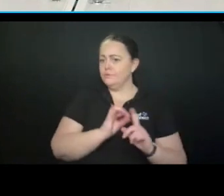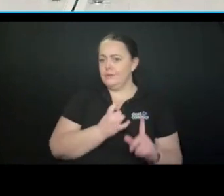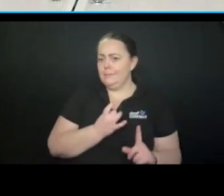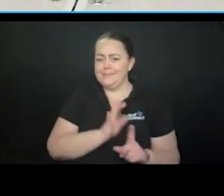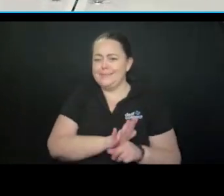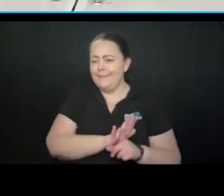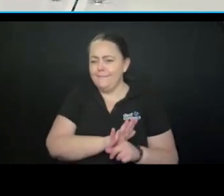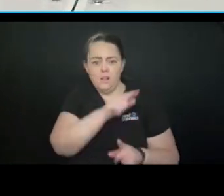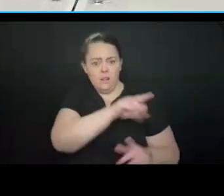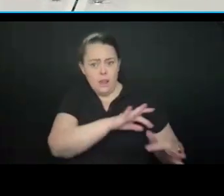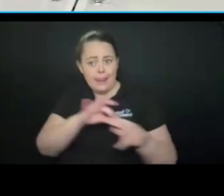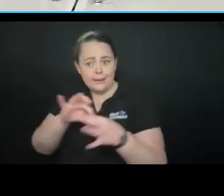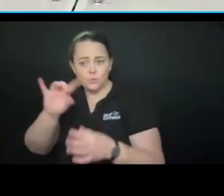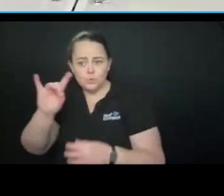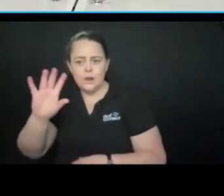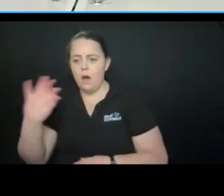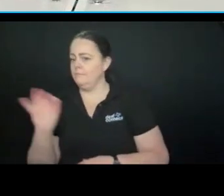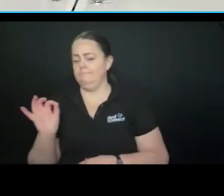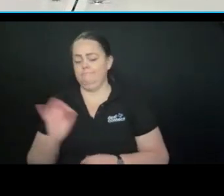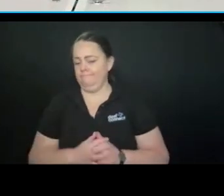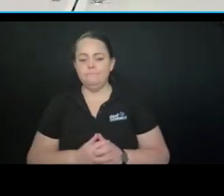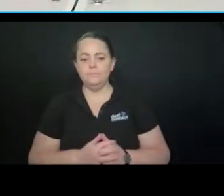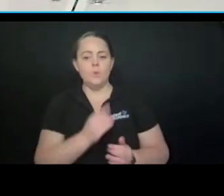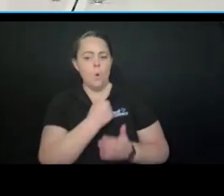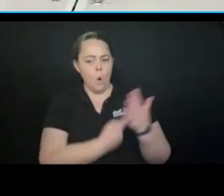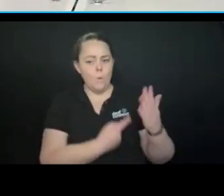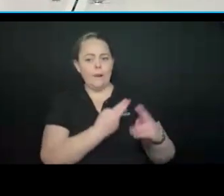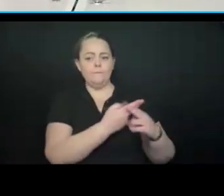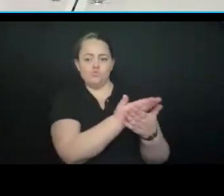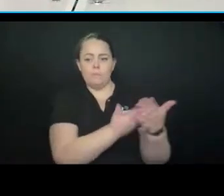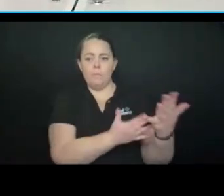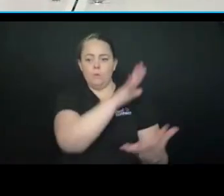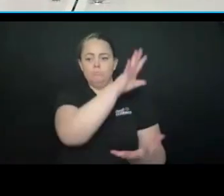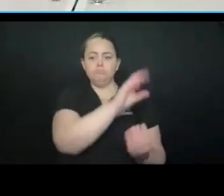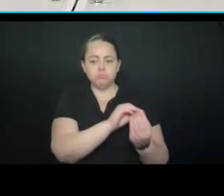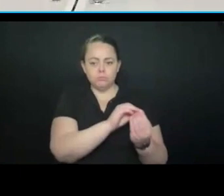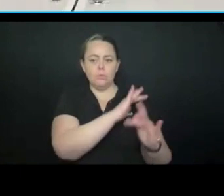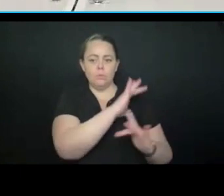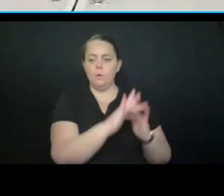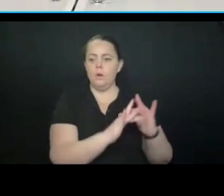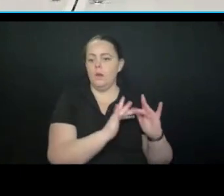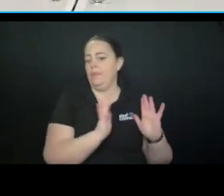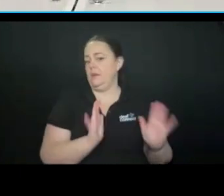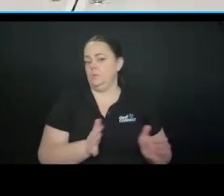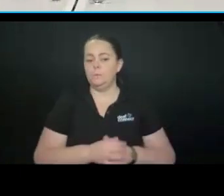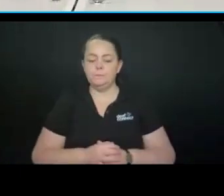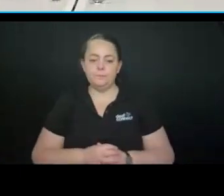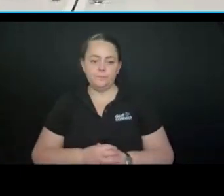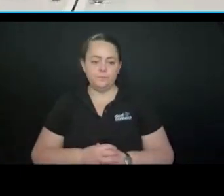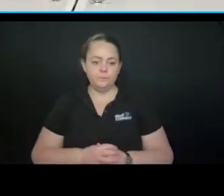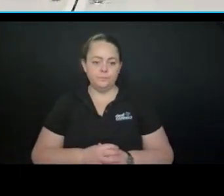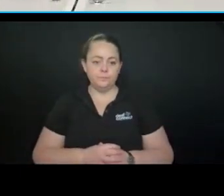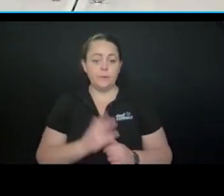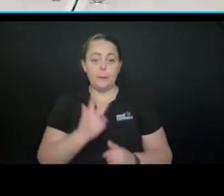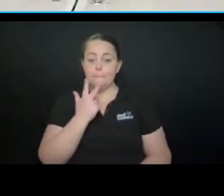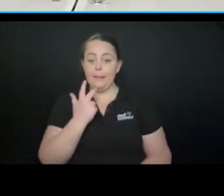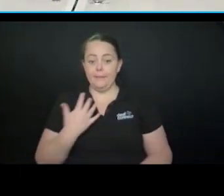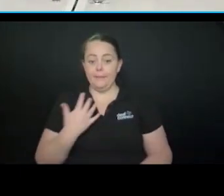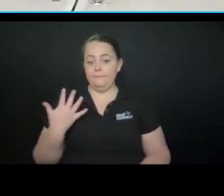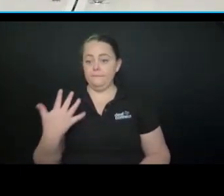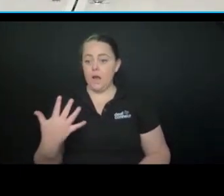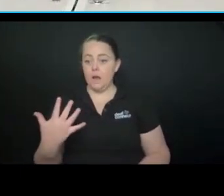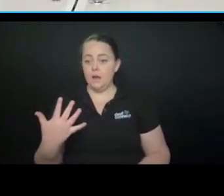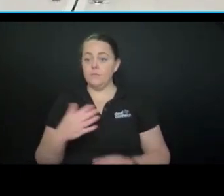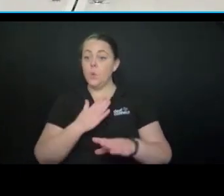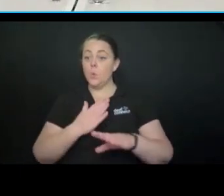website. Cool, thank you, Emma. Myth 5, workforce data will only need to be reported from the July